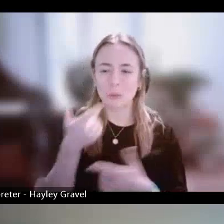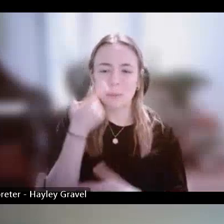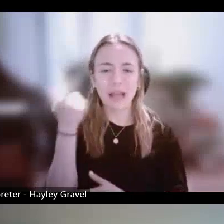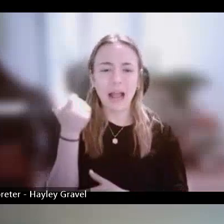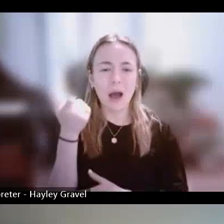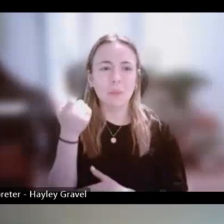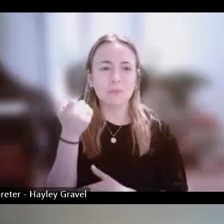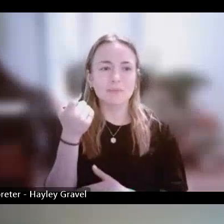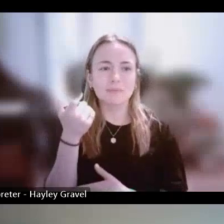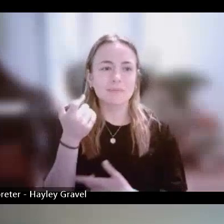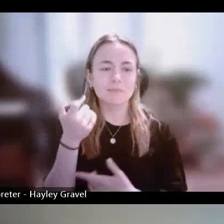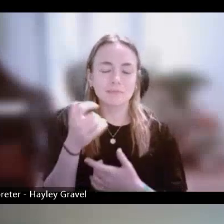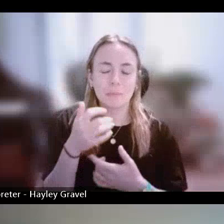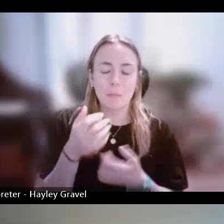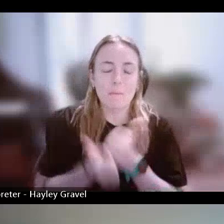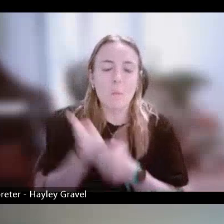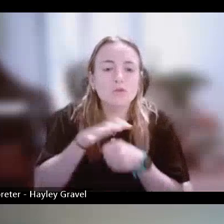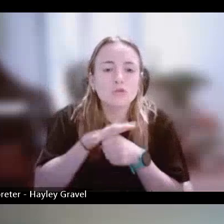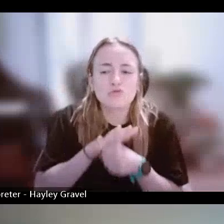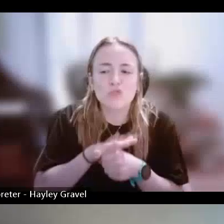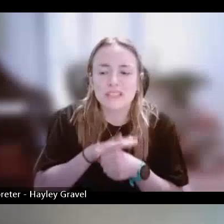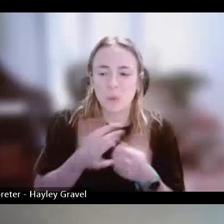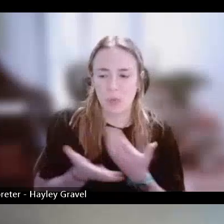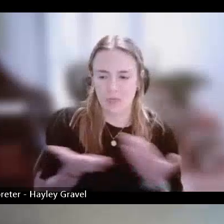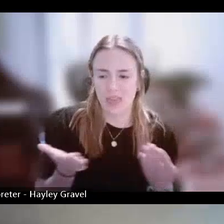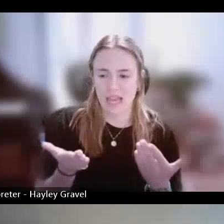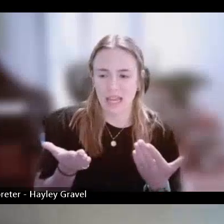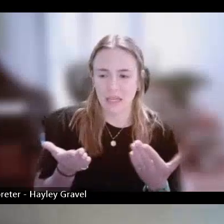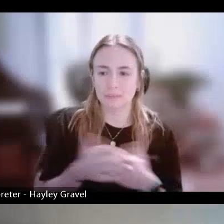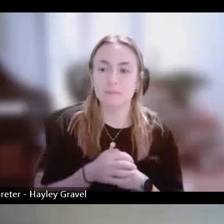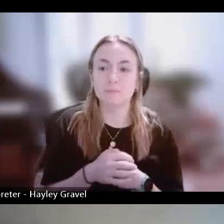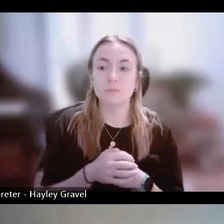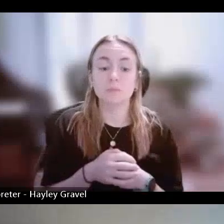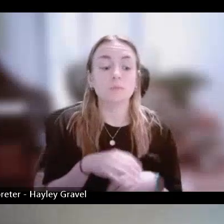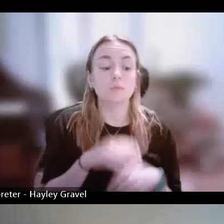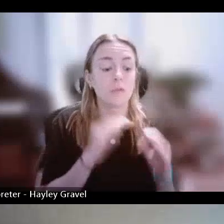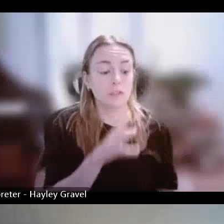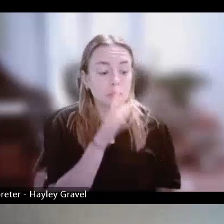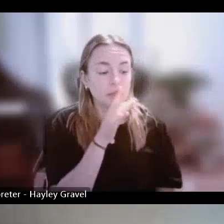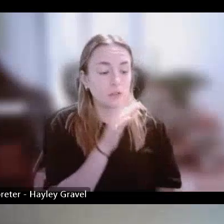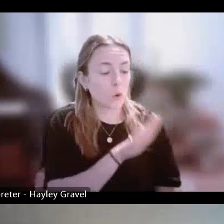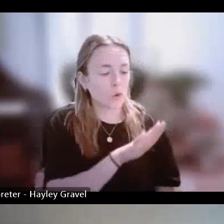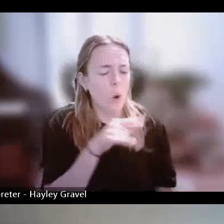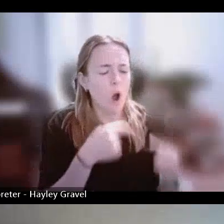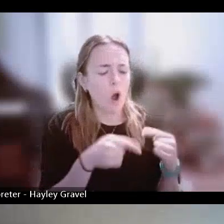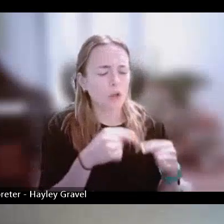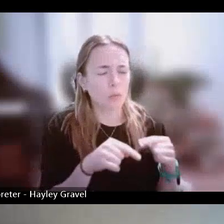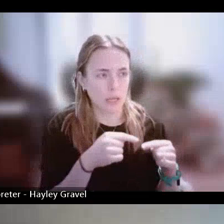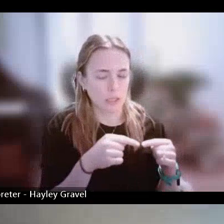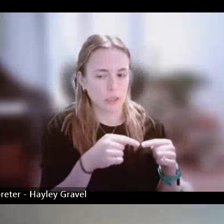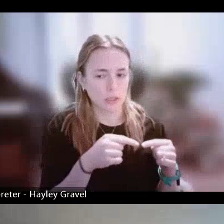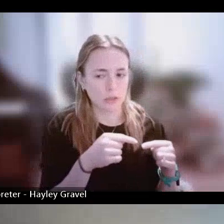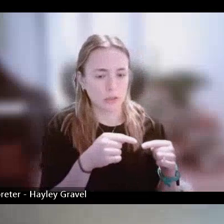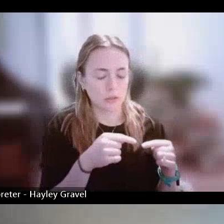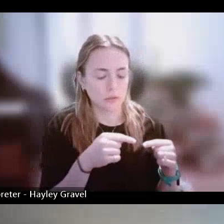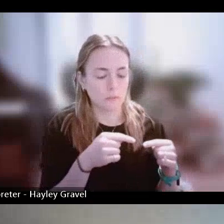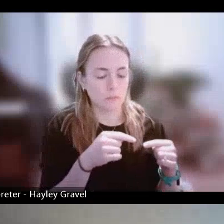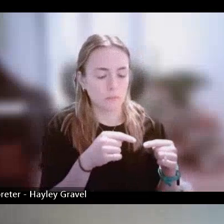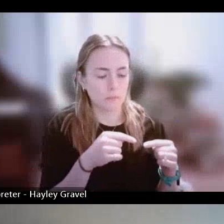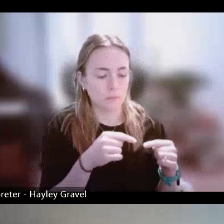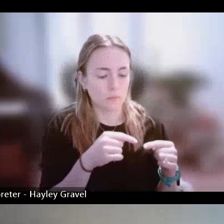Got it. So your argument, now, if I'm wrong, if I'm wrong, correct me. Where I see your lit